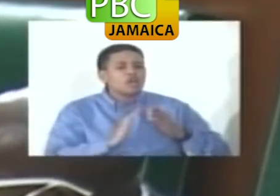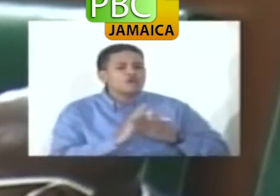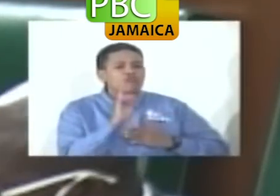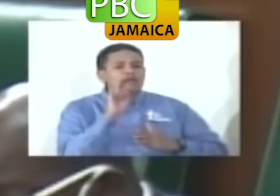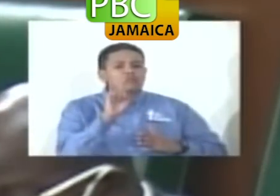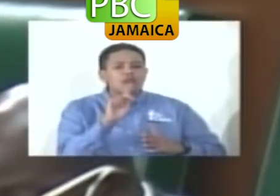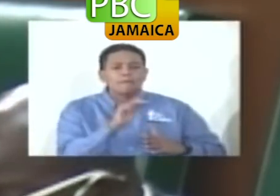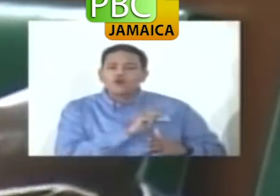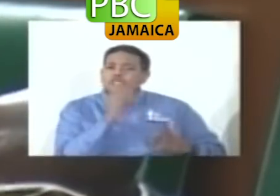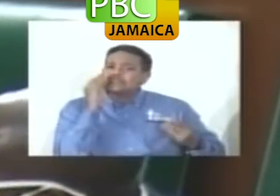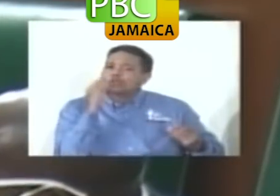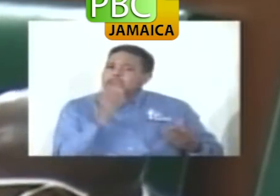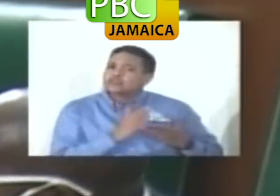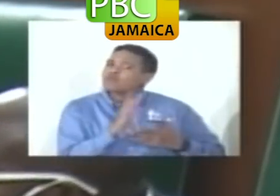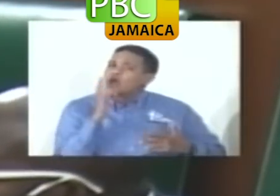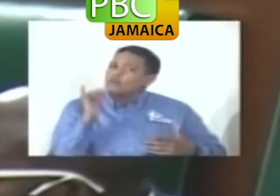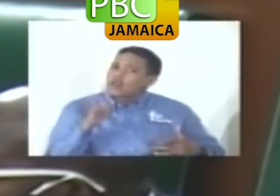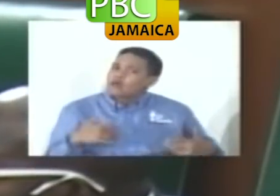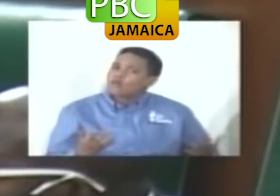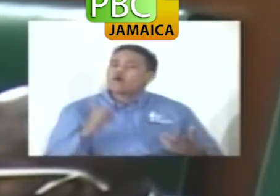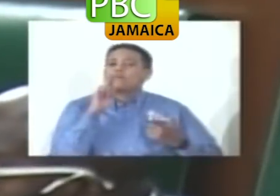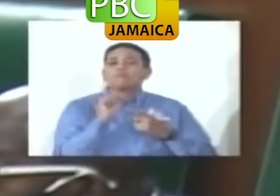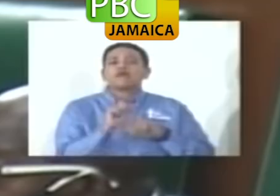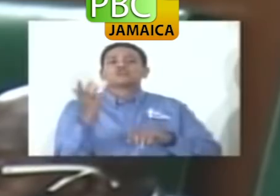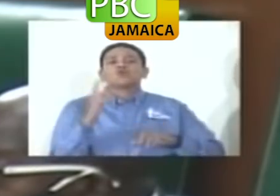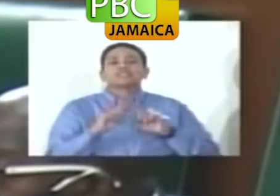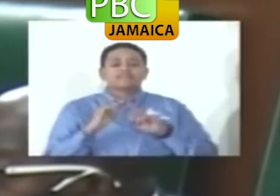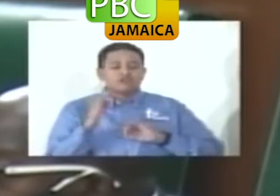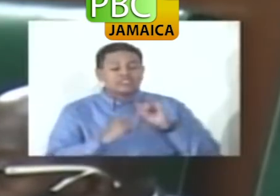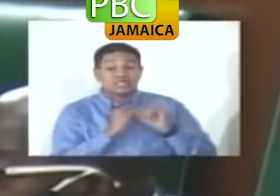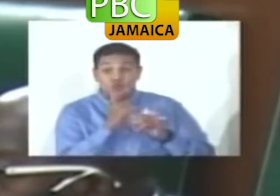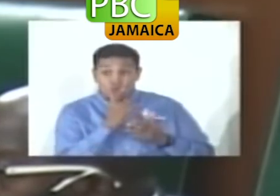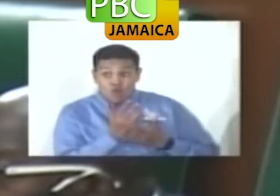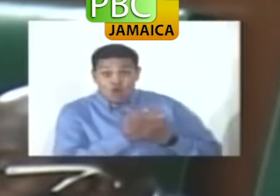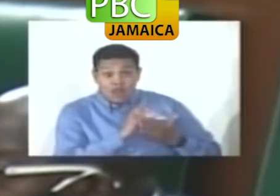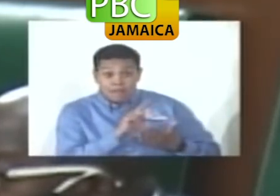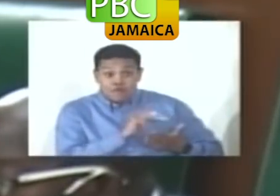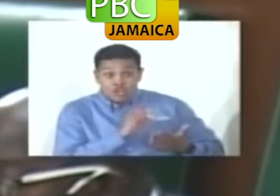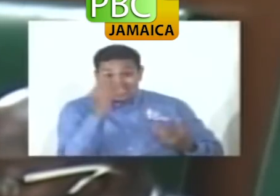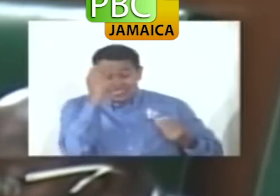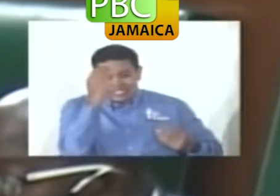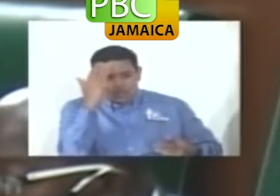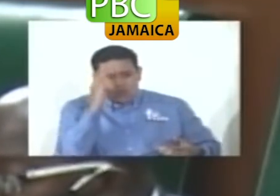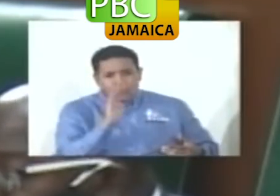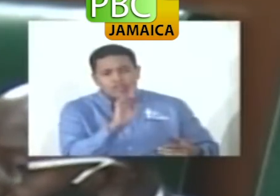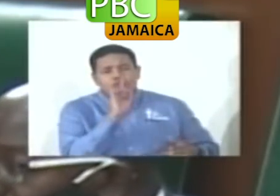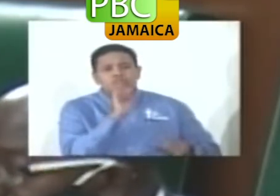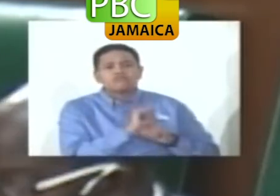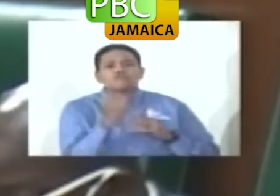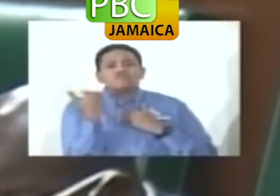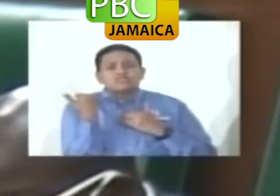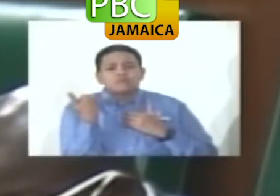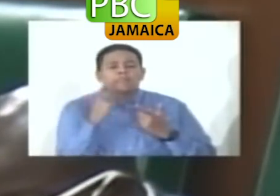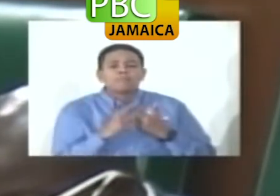their personal data and to ensure institutions that collect personal data know their responsibilities